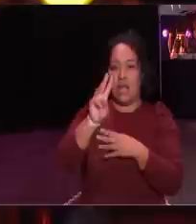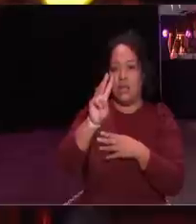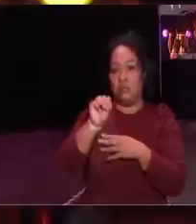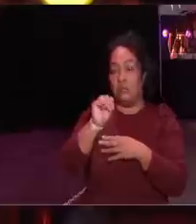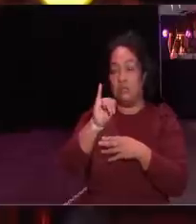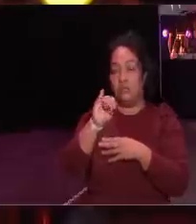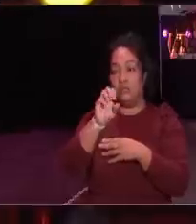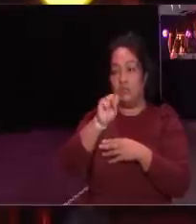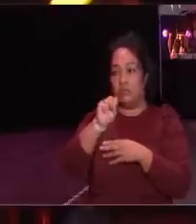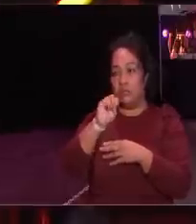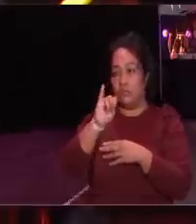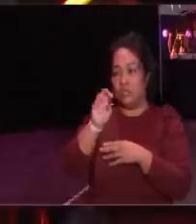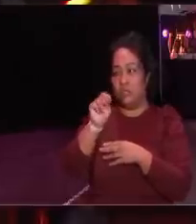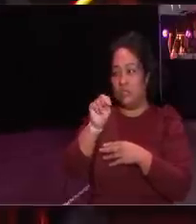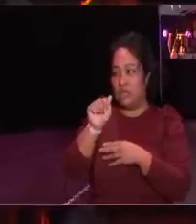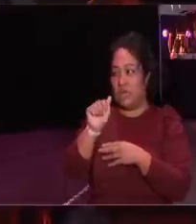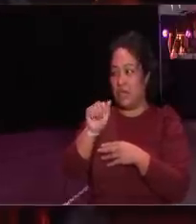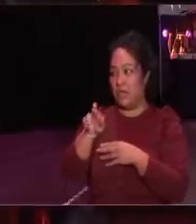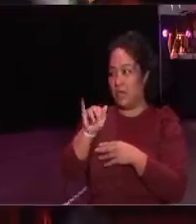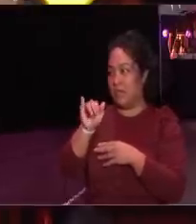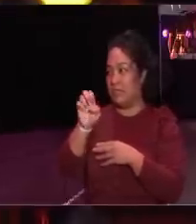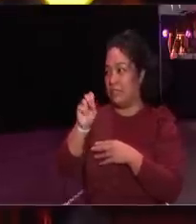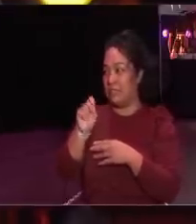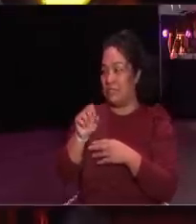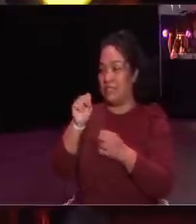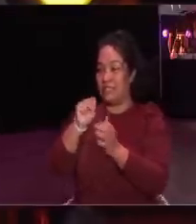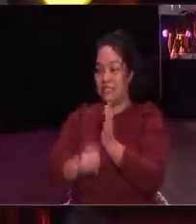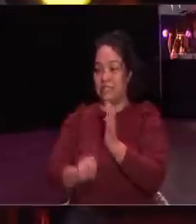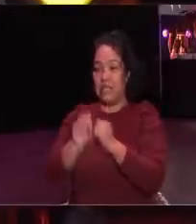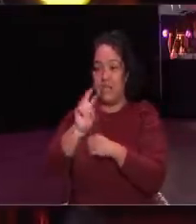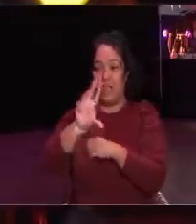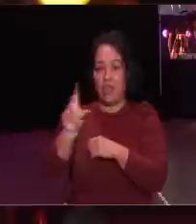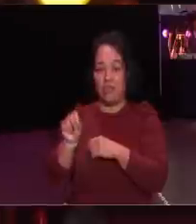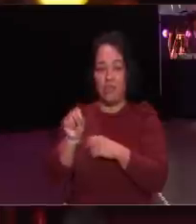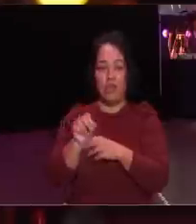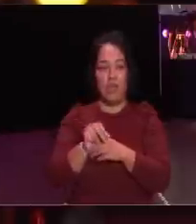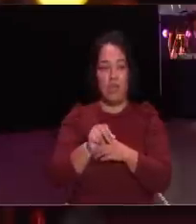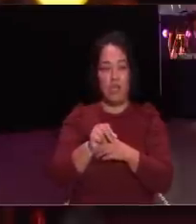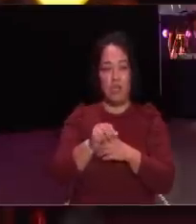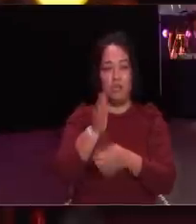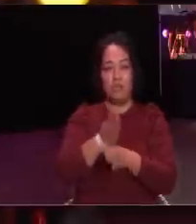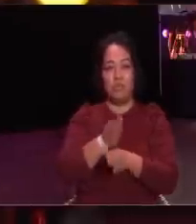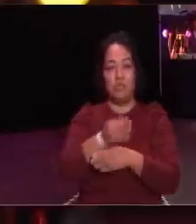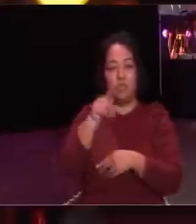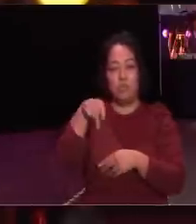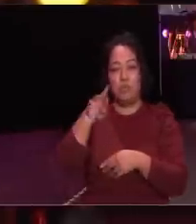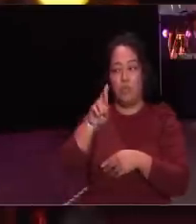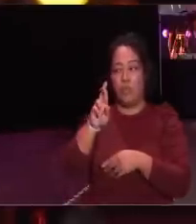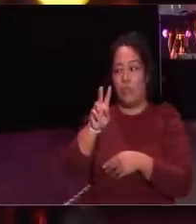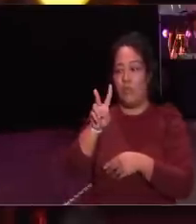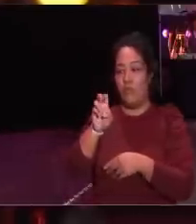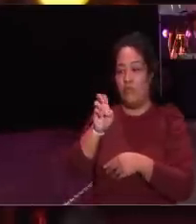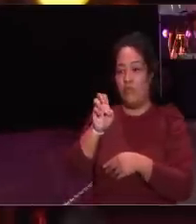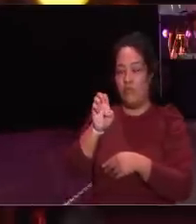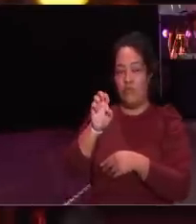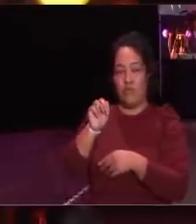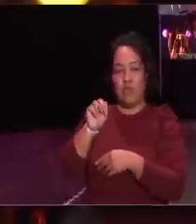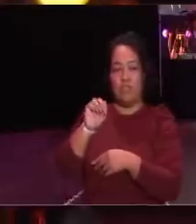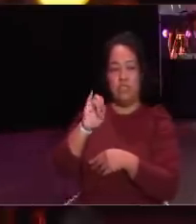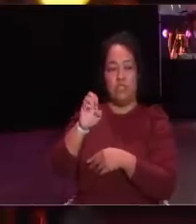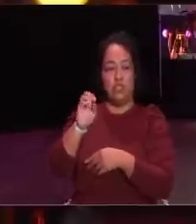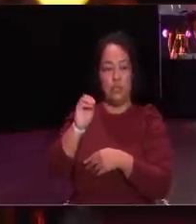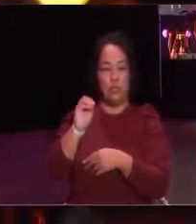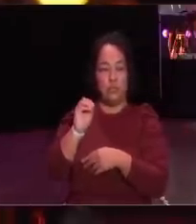missionary in South Africa. No sé si el obispo Provencio se recuerda. I don't know if Bishop Provencio remembers this. Su nombre es Angus